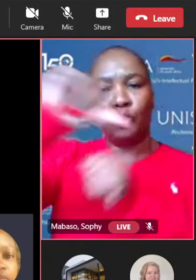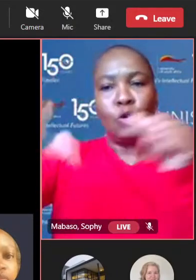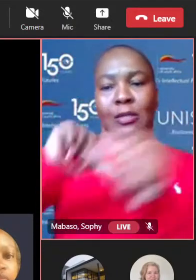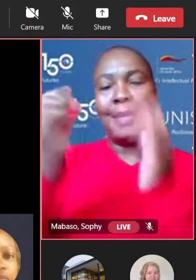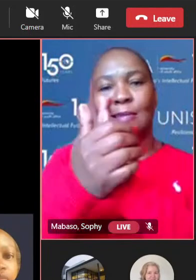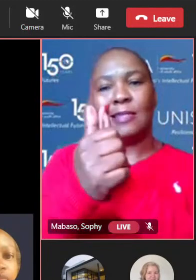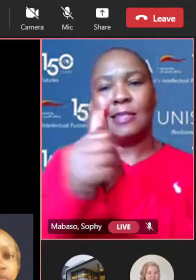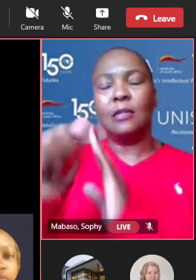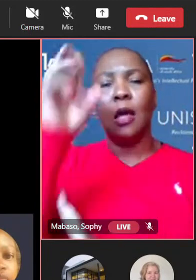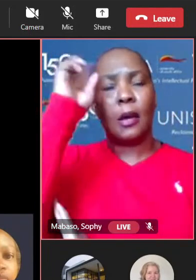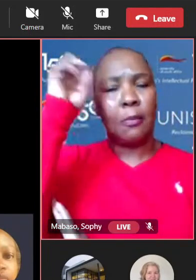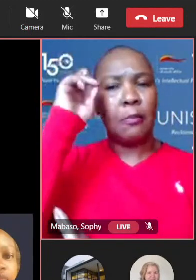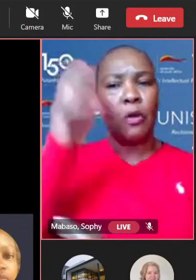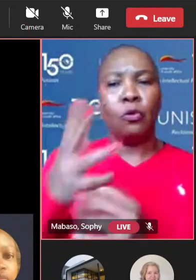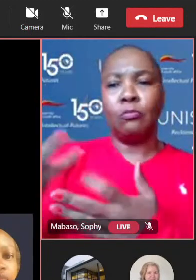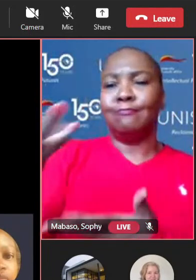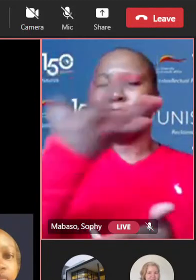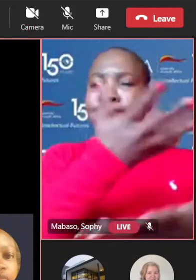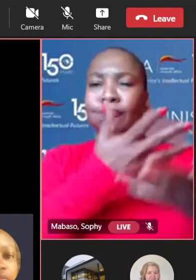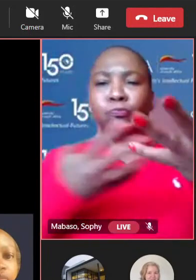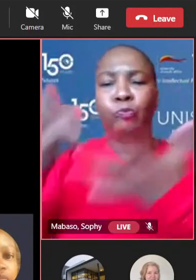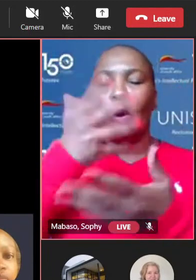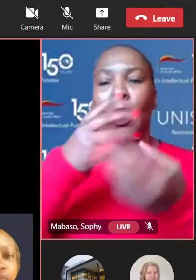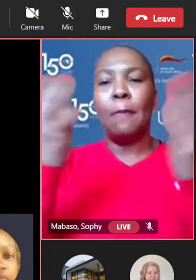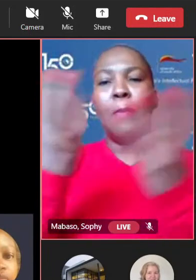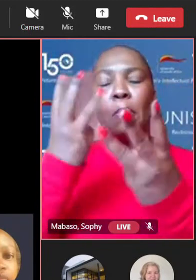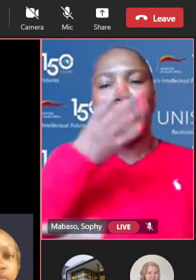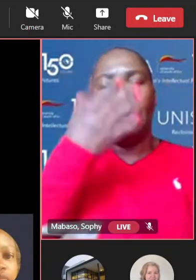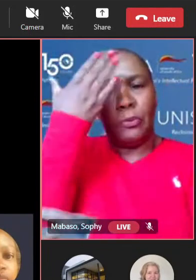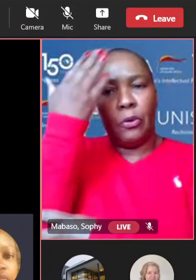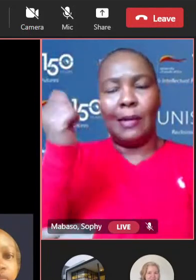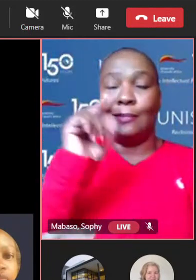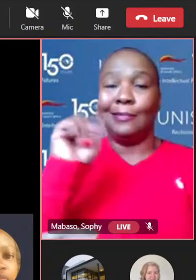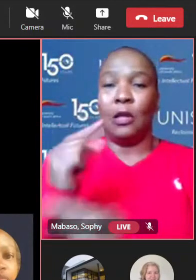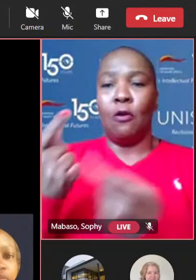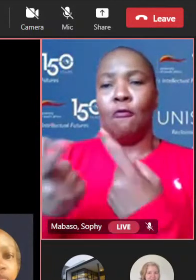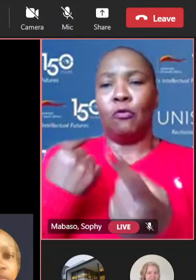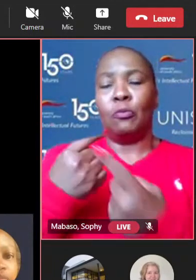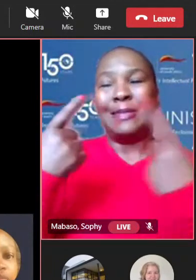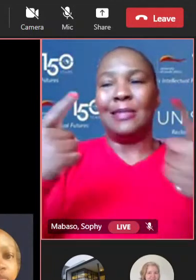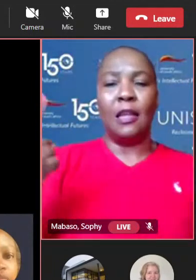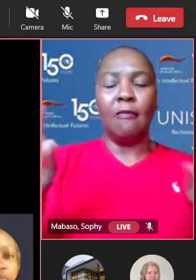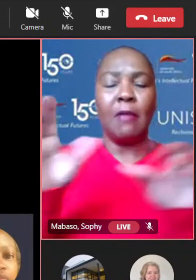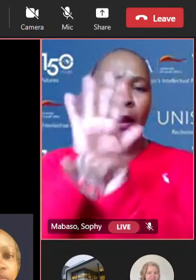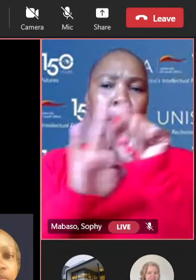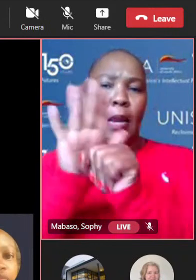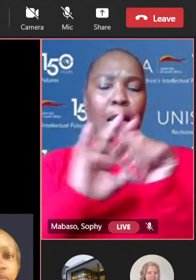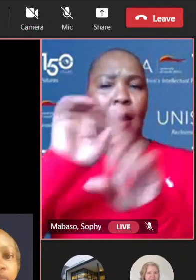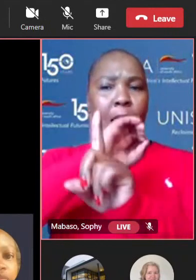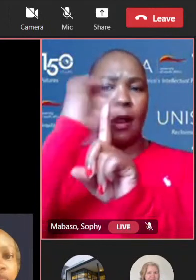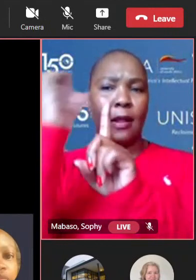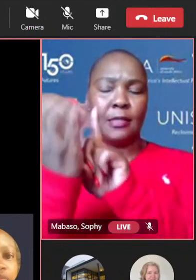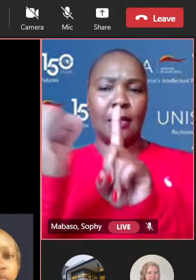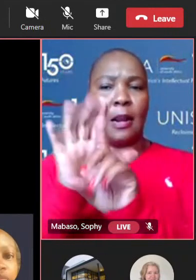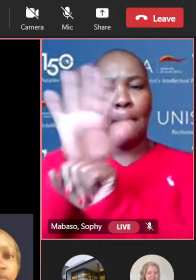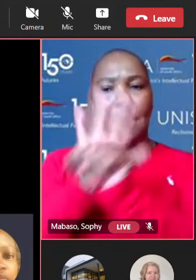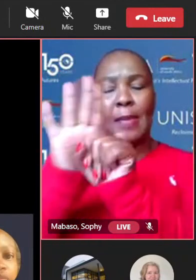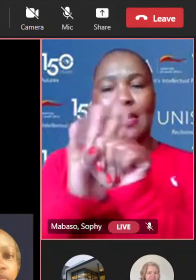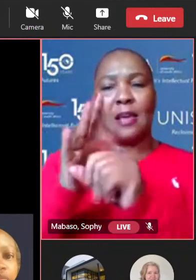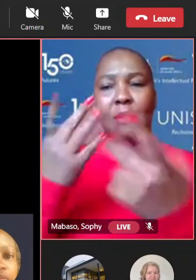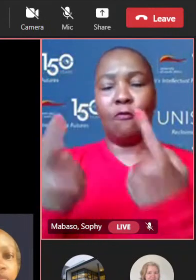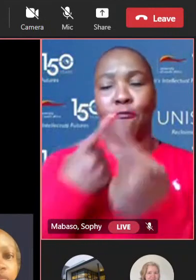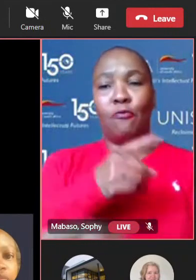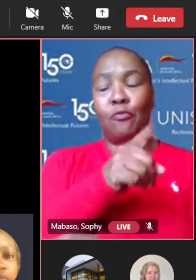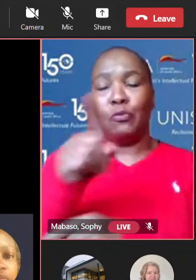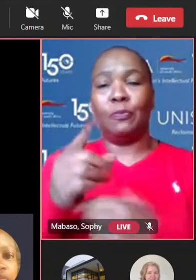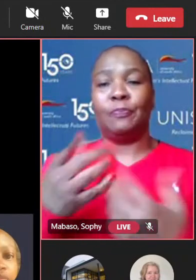you'll be interacting with people that you don't know, people who are from different backgrounds or cultural backgrounds from you. You